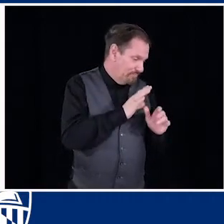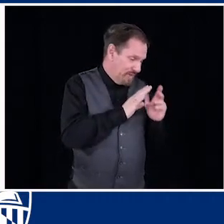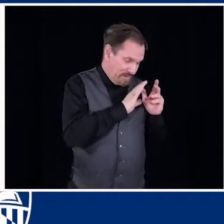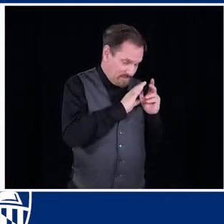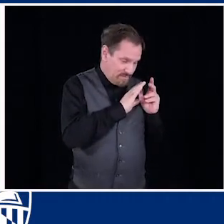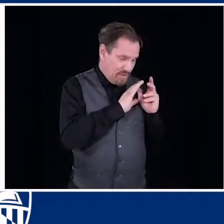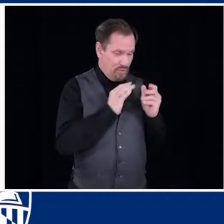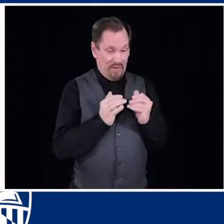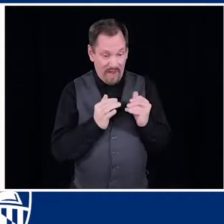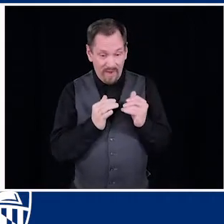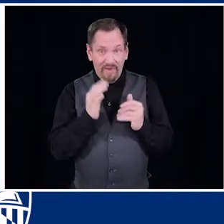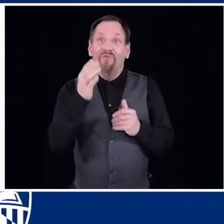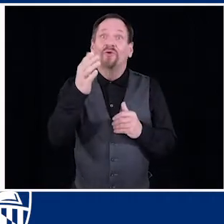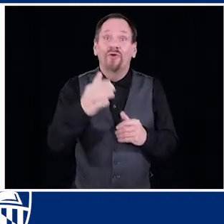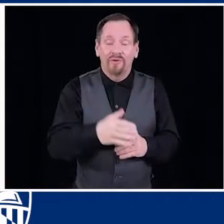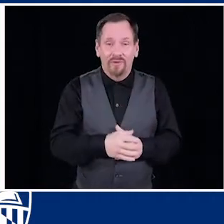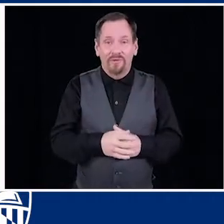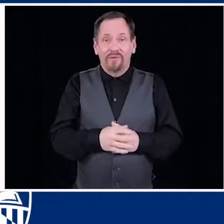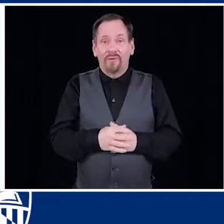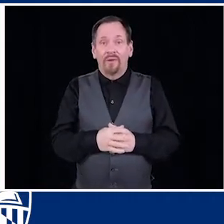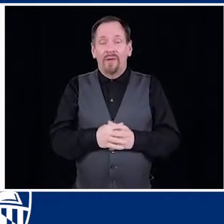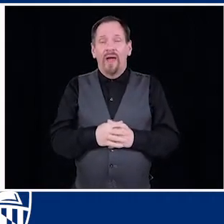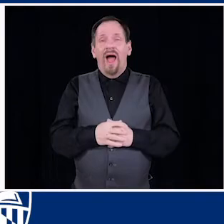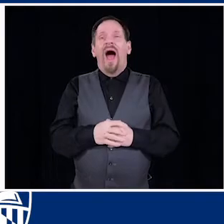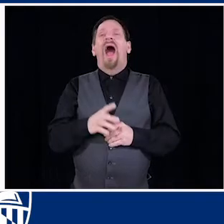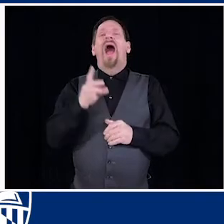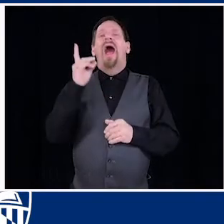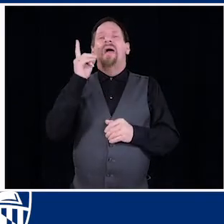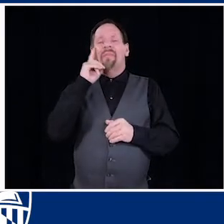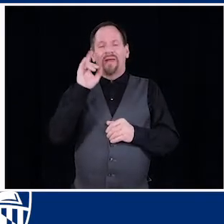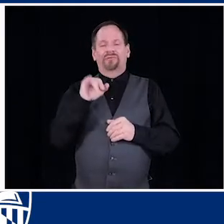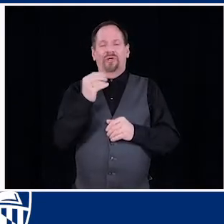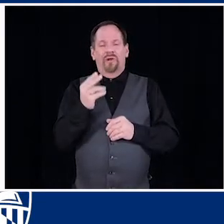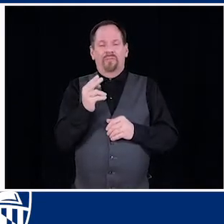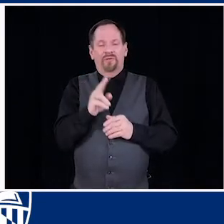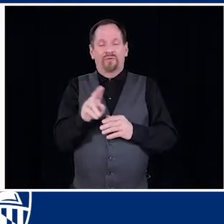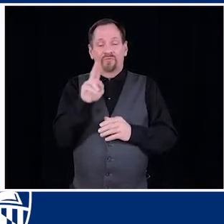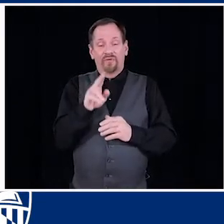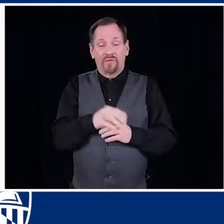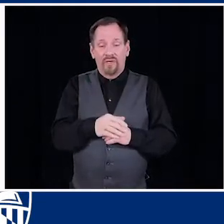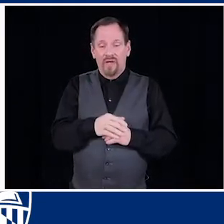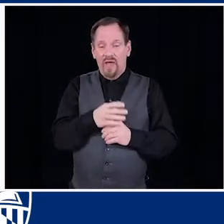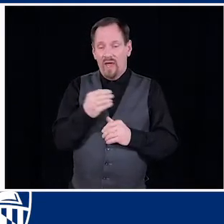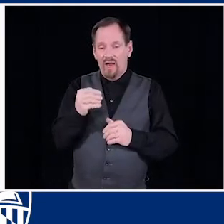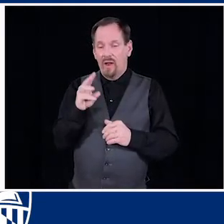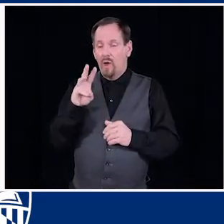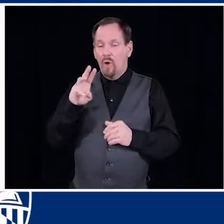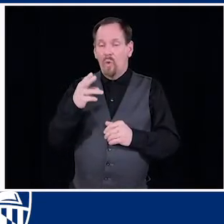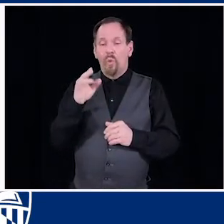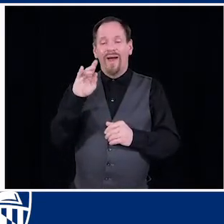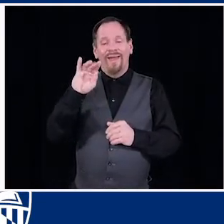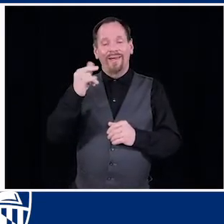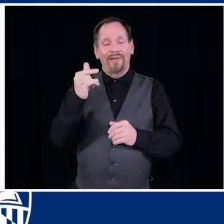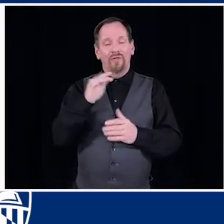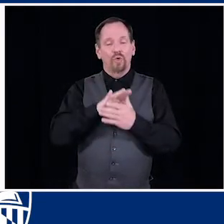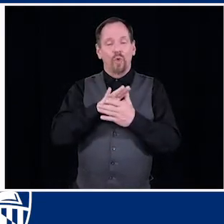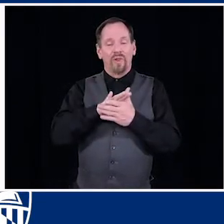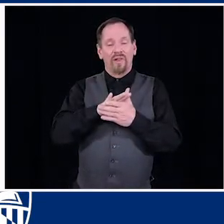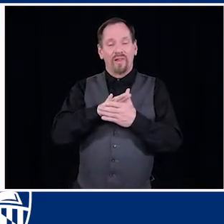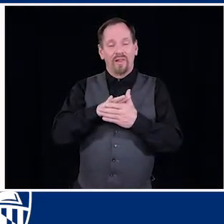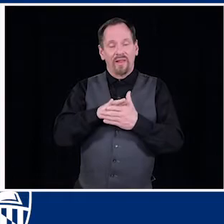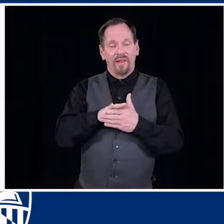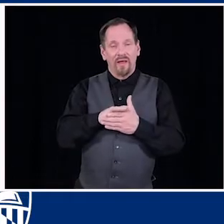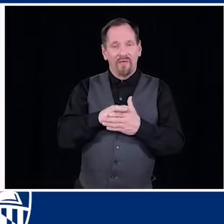today, and where it will likely go in the future. I think that the Johns Hopkins University and the Whiting School of Engineering should